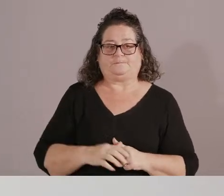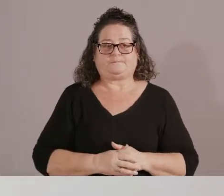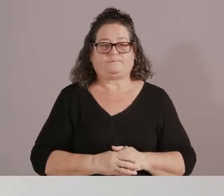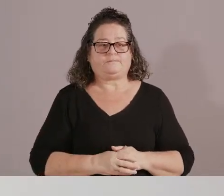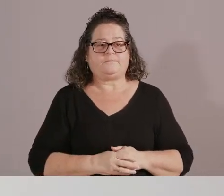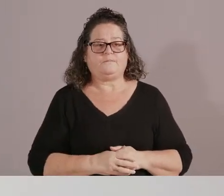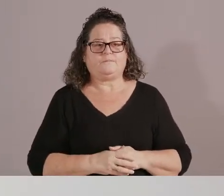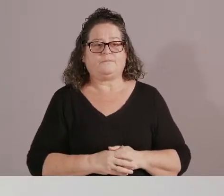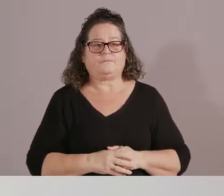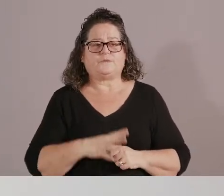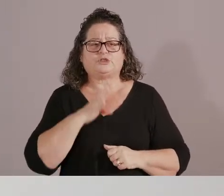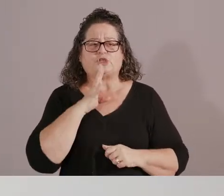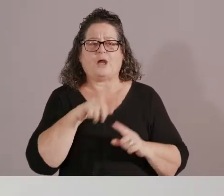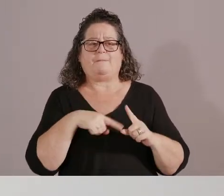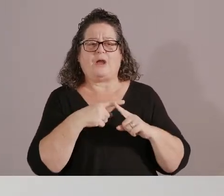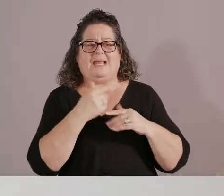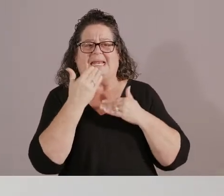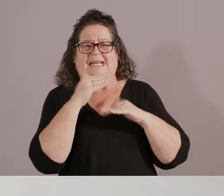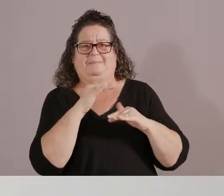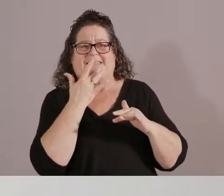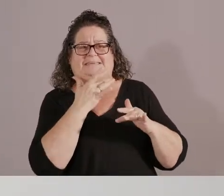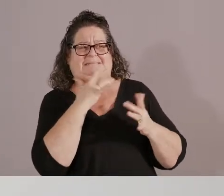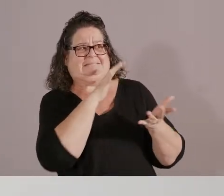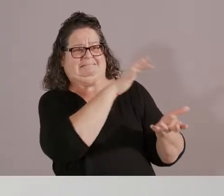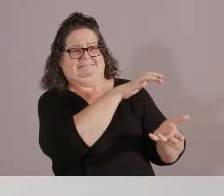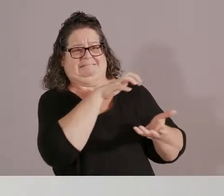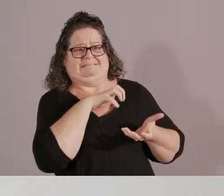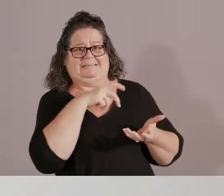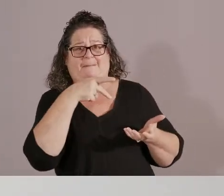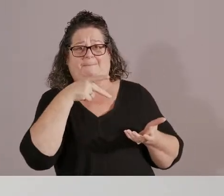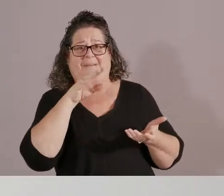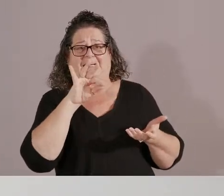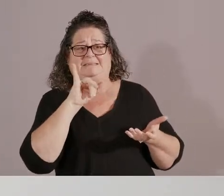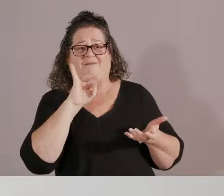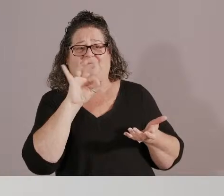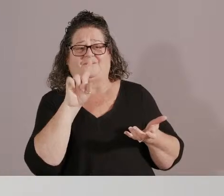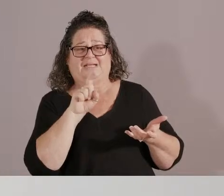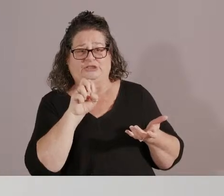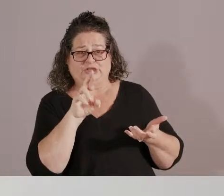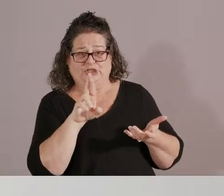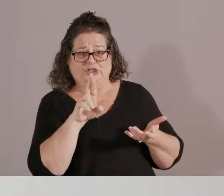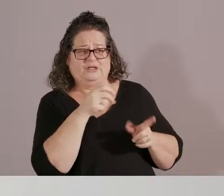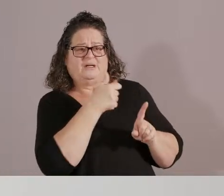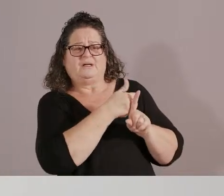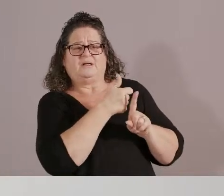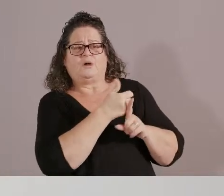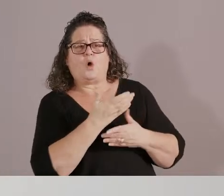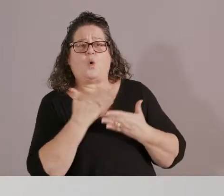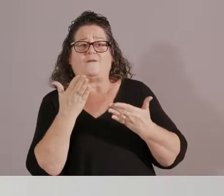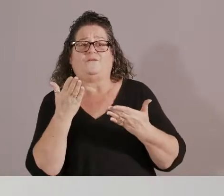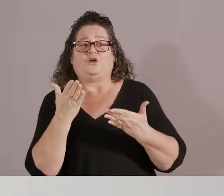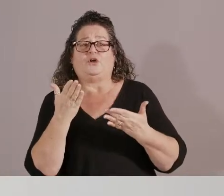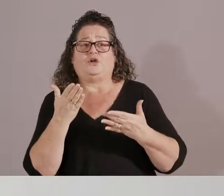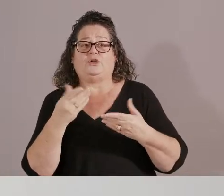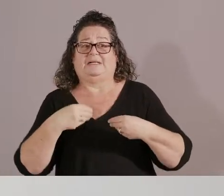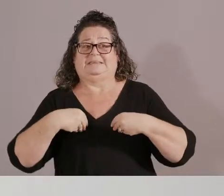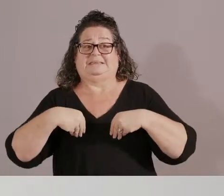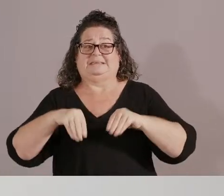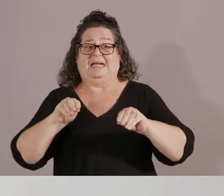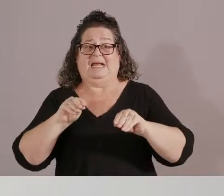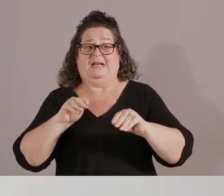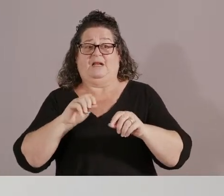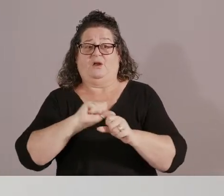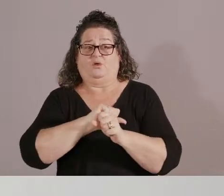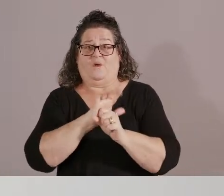supplies. Pfizer, by the way, I have 3 brief questions. Pfizer is offering to sell COVID-19 vaccines directly to